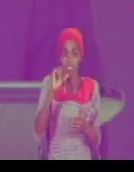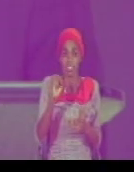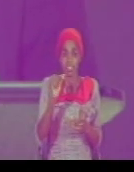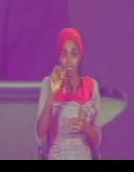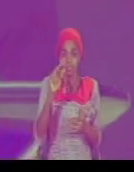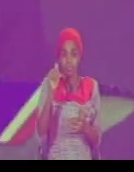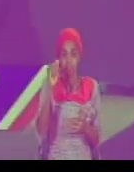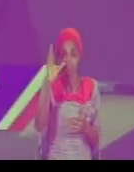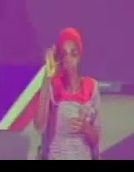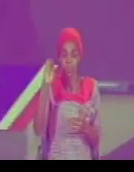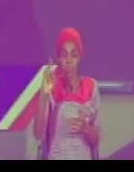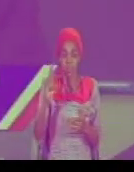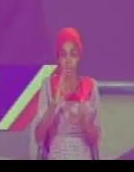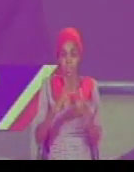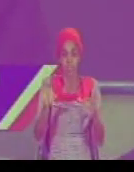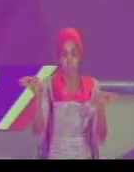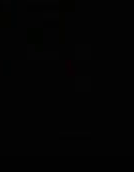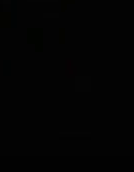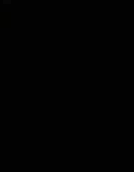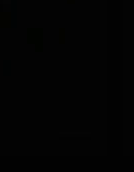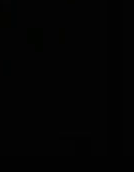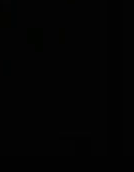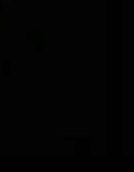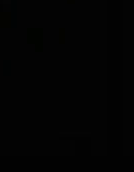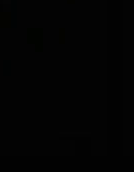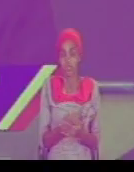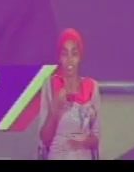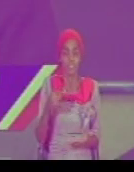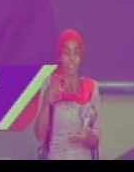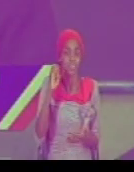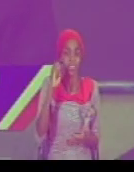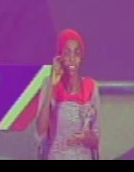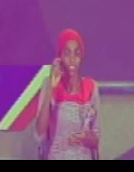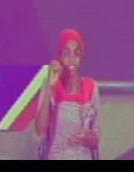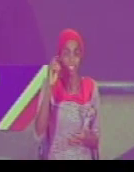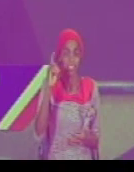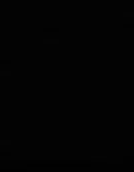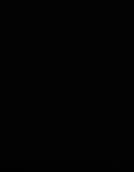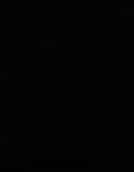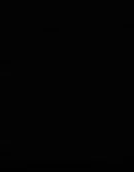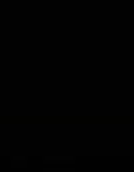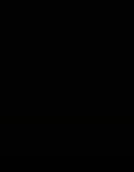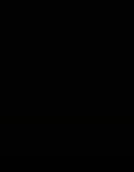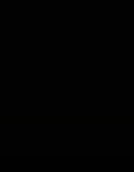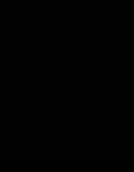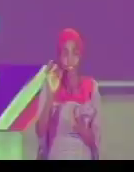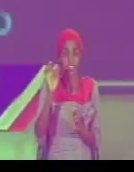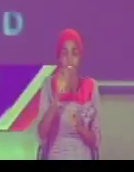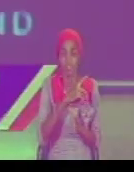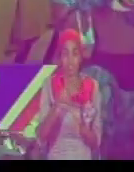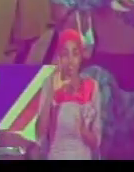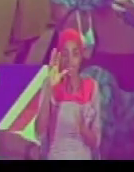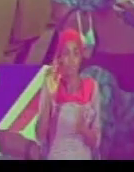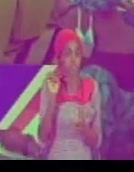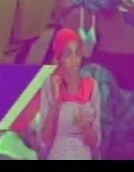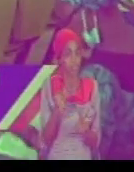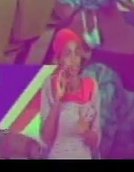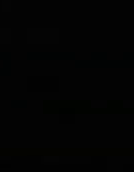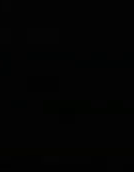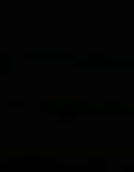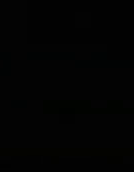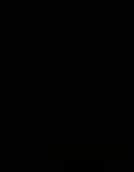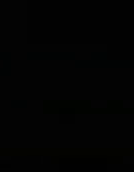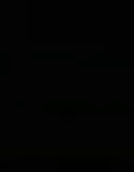chapter 19, I'm reading from verse 5. Exodus 19 verse 5, now therefore, if ye will obey